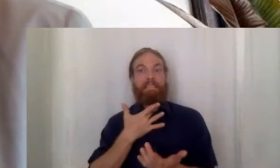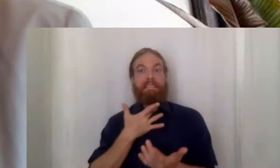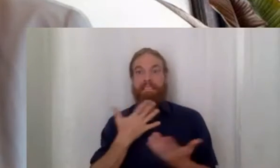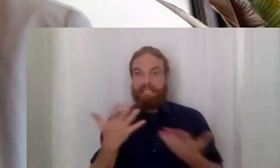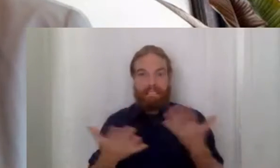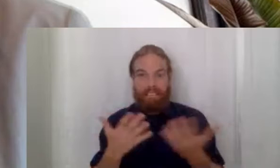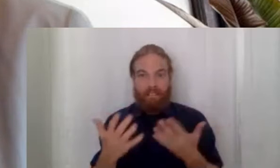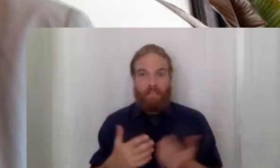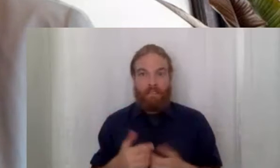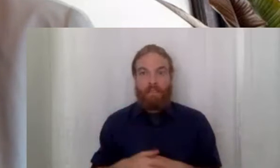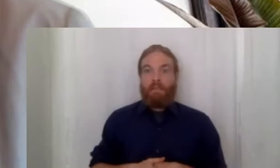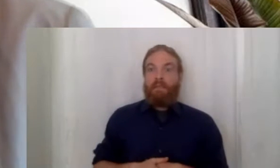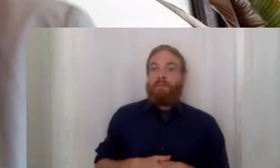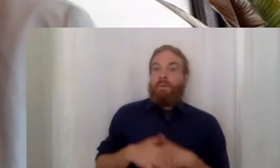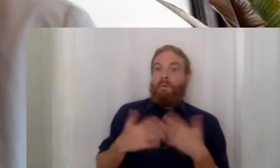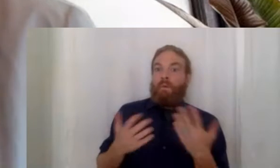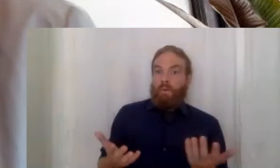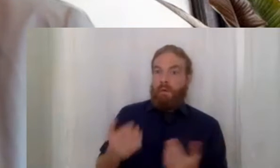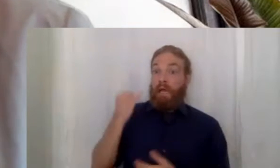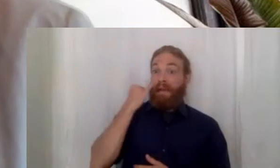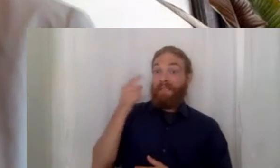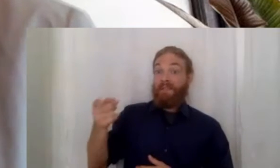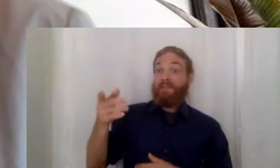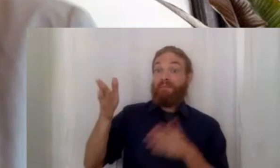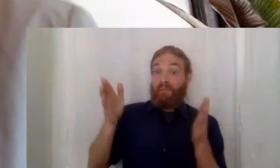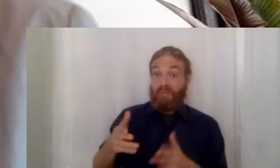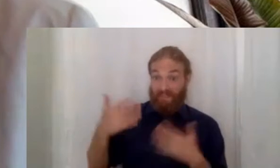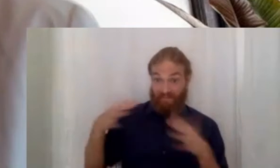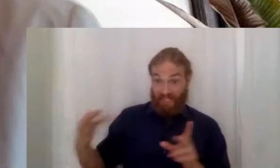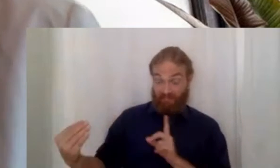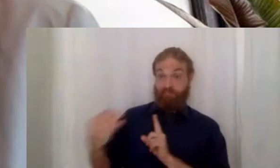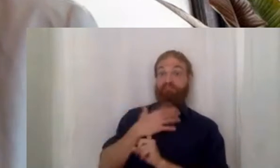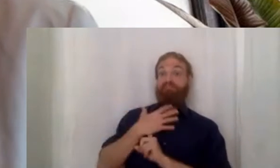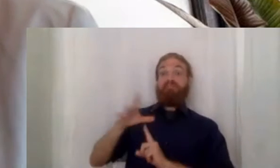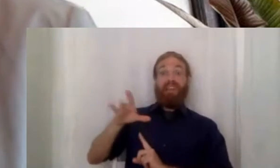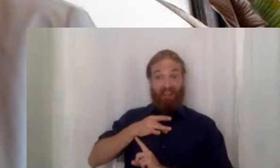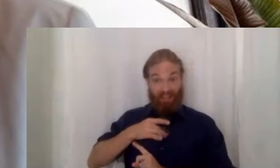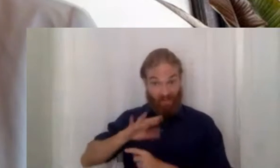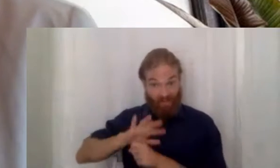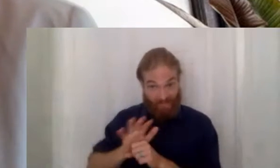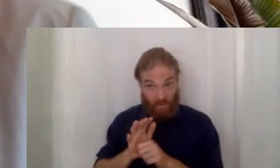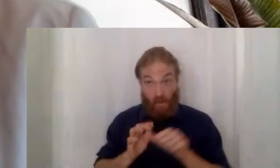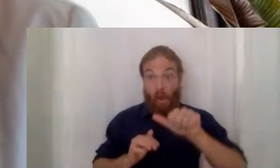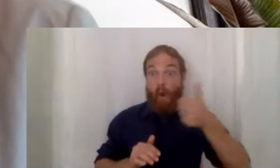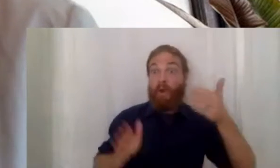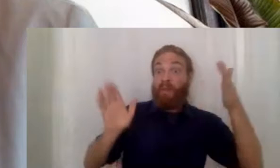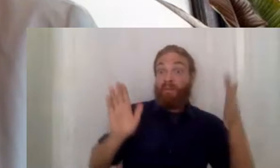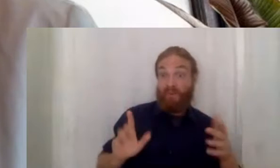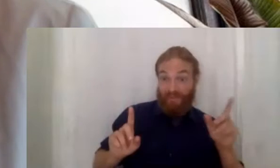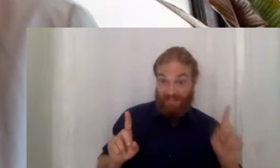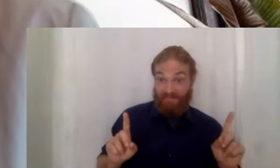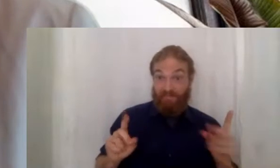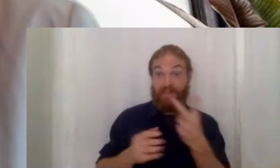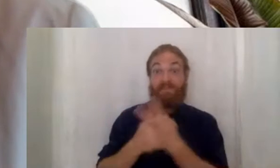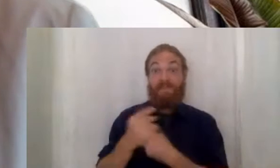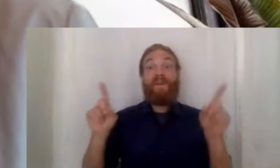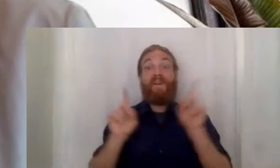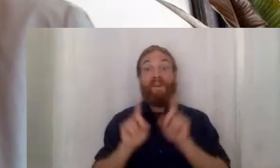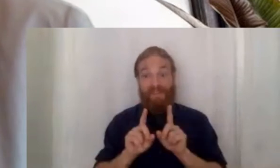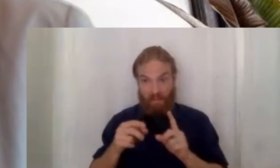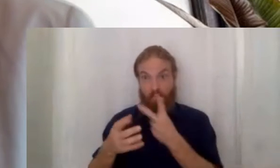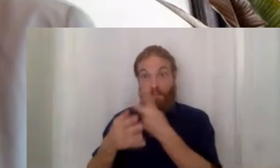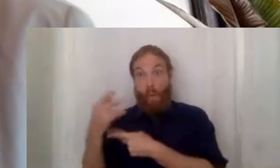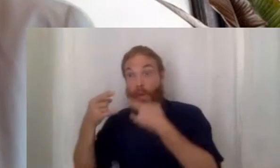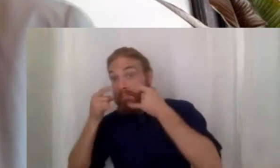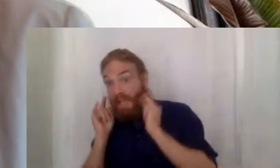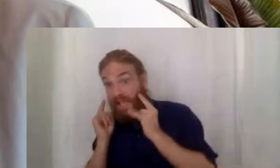the infectious person are masked in a traditional classroom setting, quarantine is not required. You can also